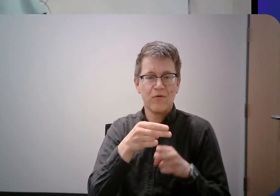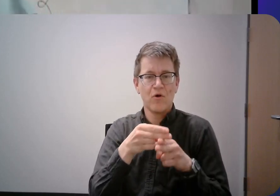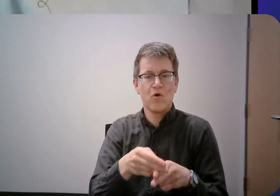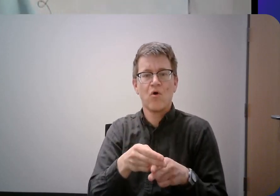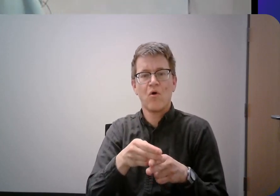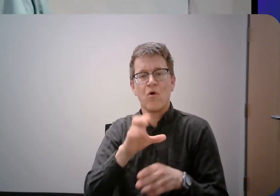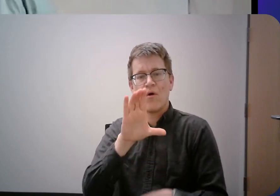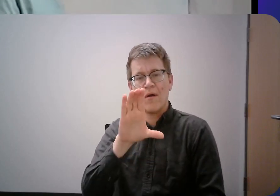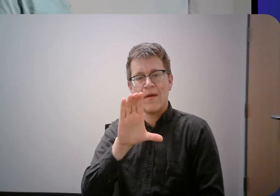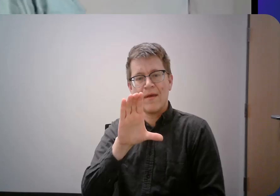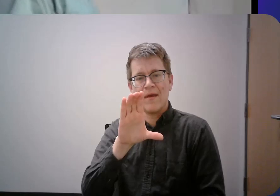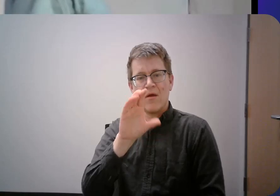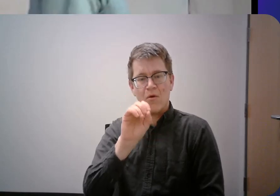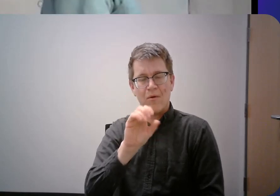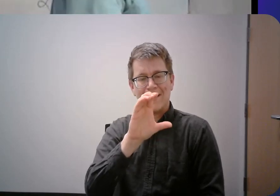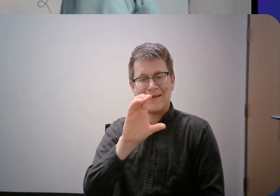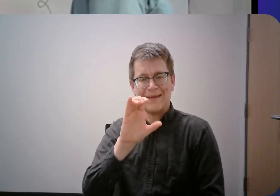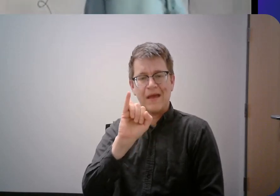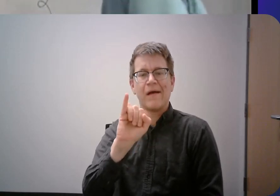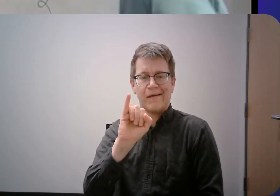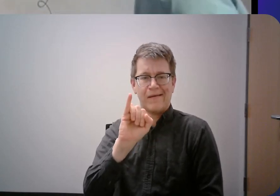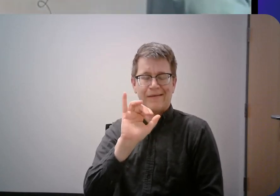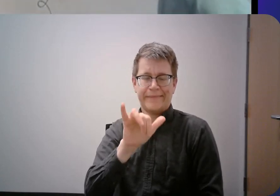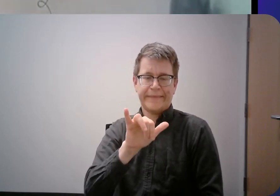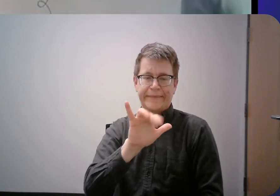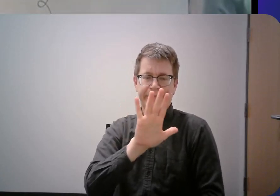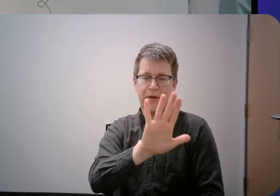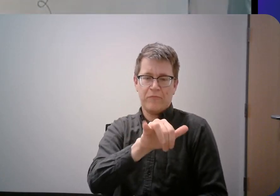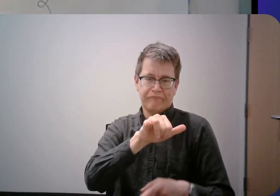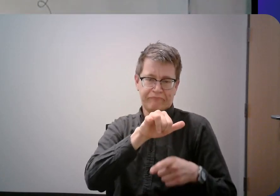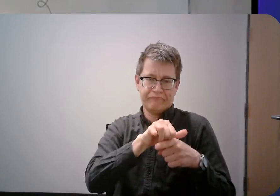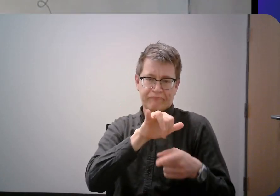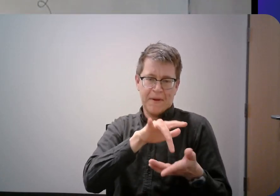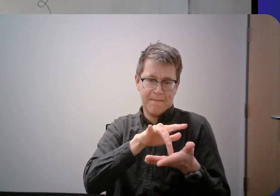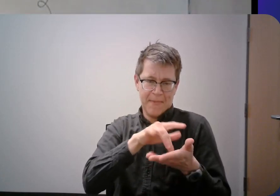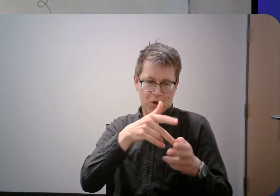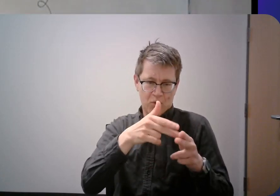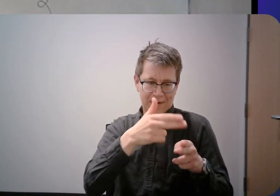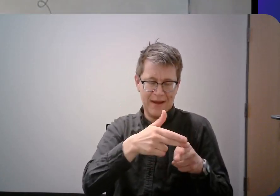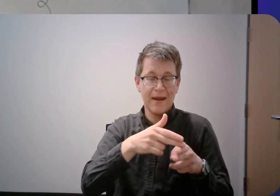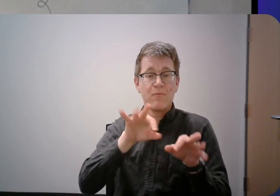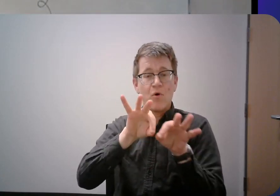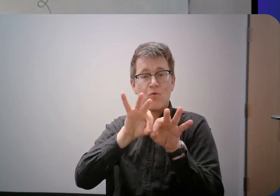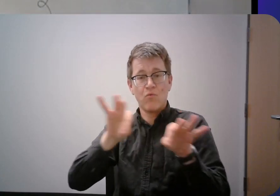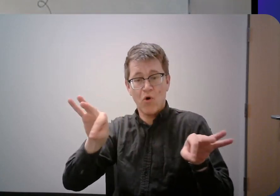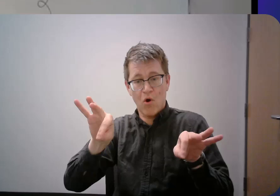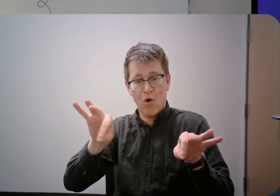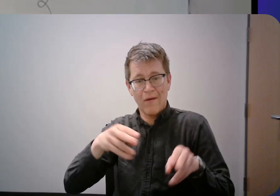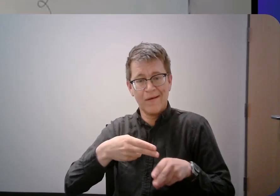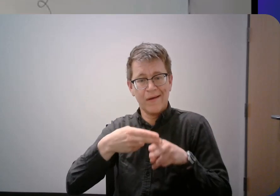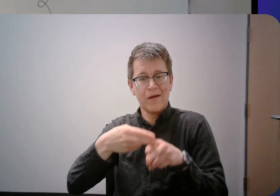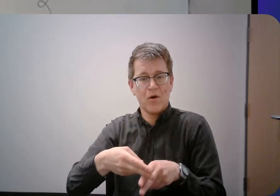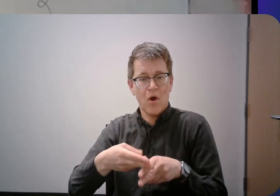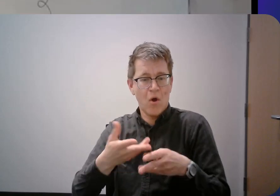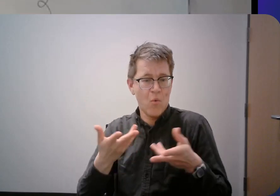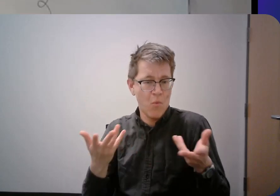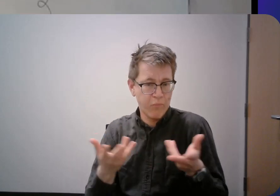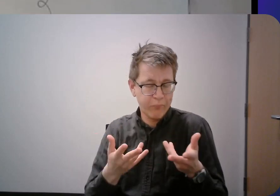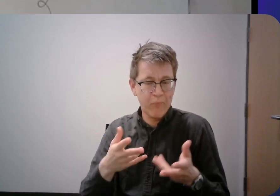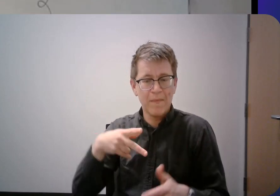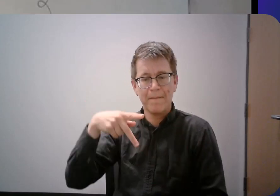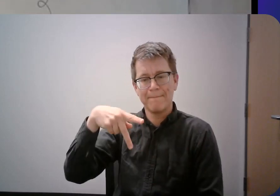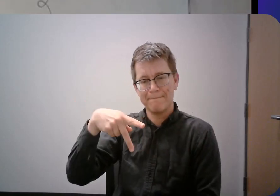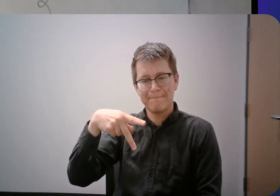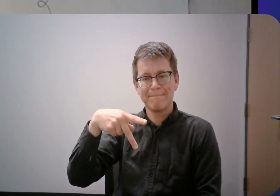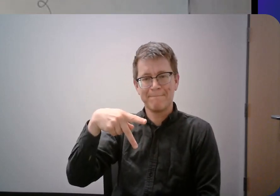And spirals are spirals. No other name. Sometimes they call them spirilla or spirillum, but every time you see the